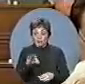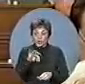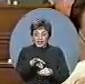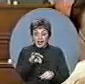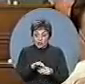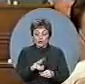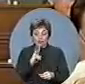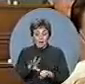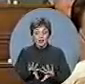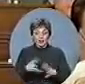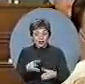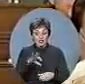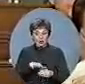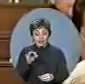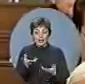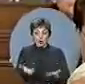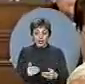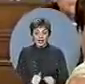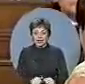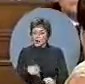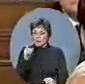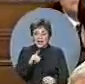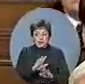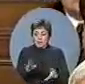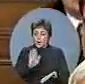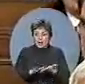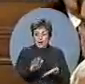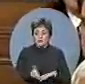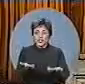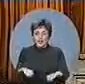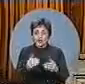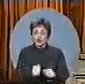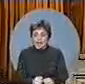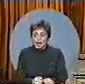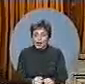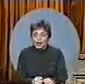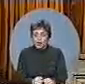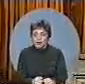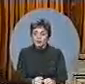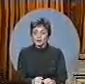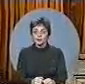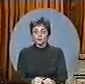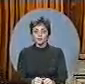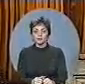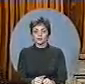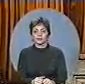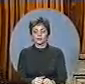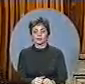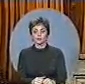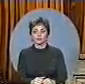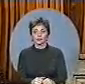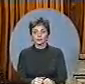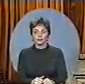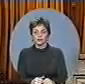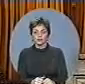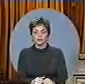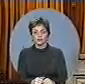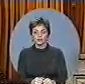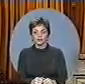of this House who has been democratically elected, and he isn't even capable of apologizing.